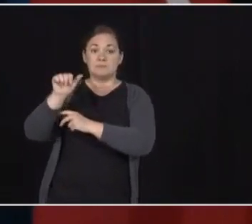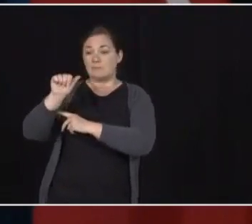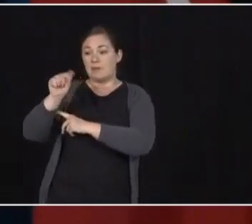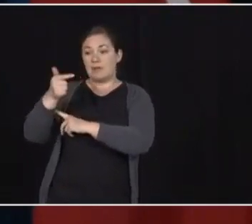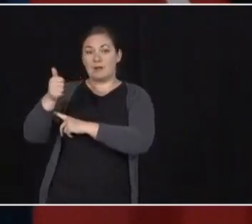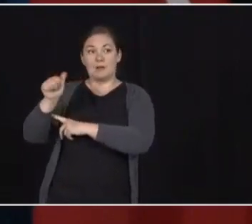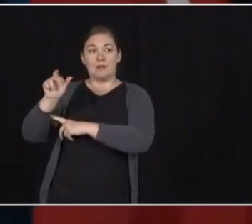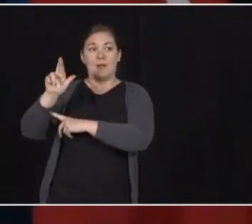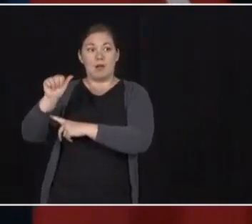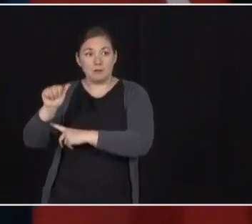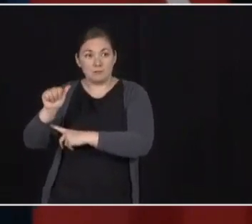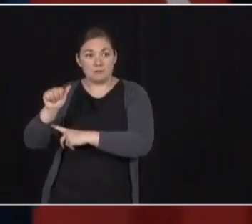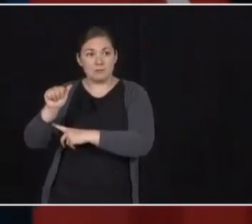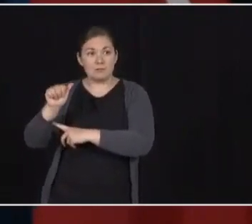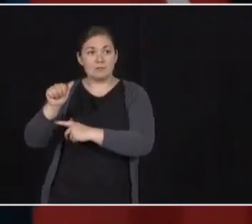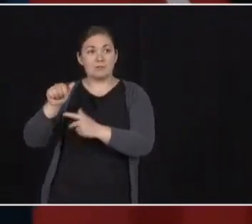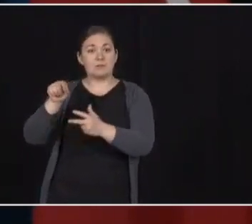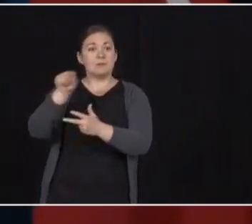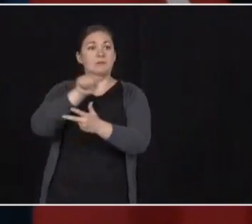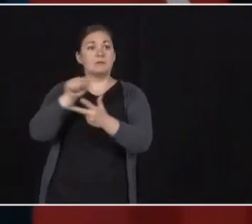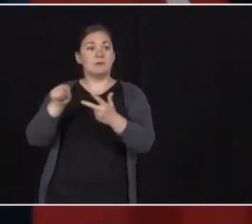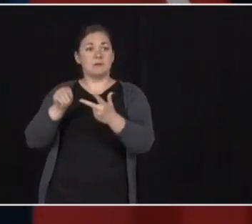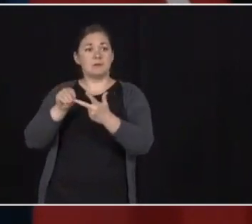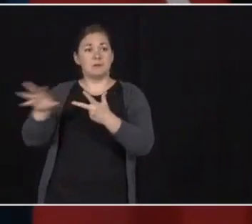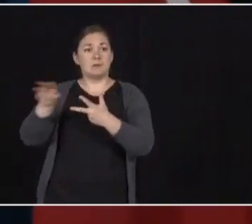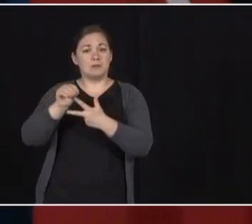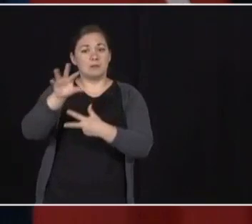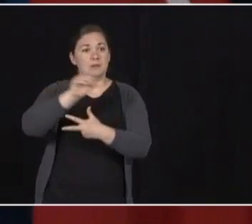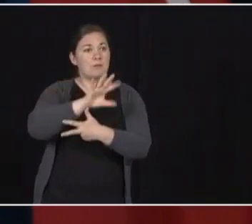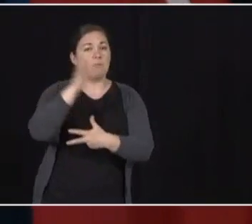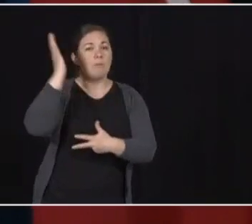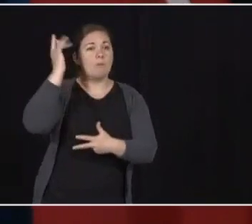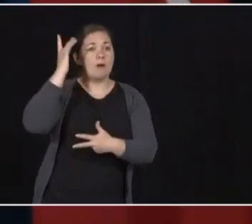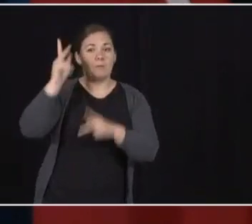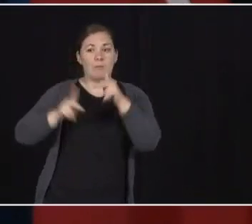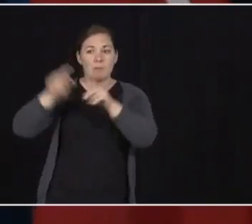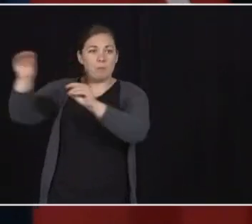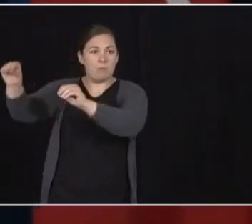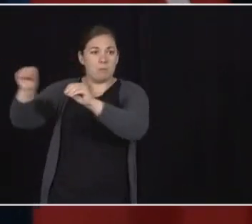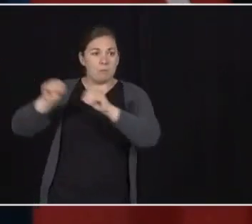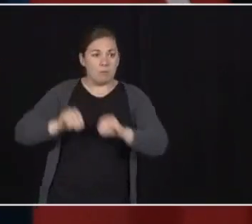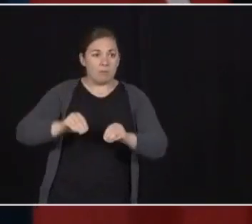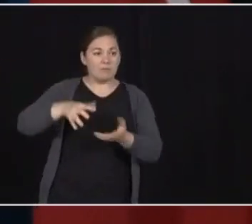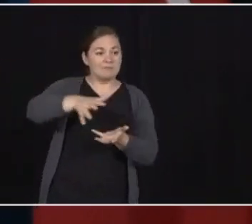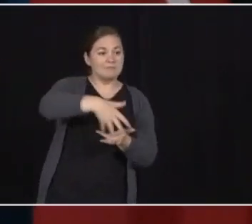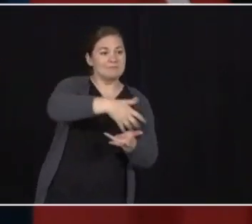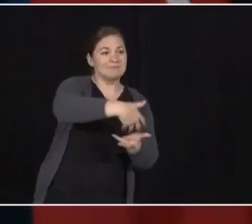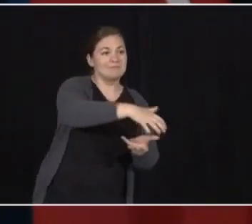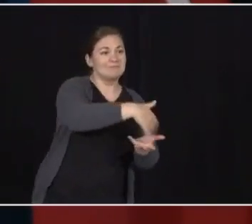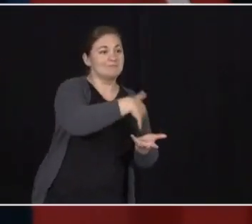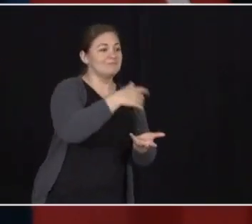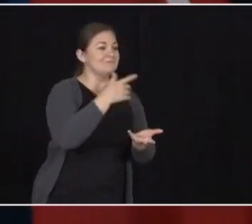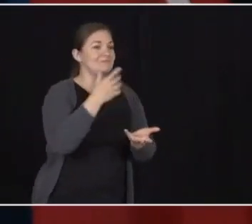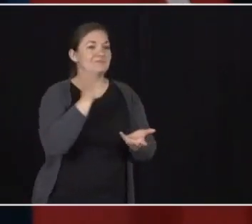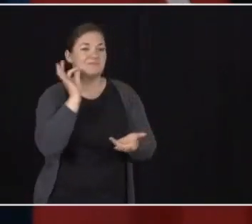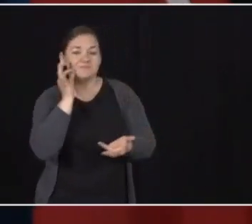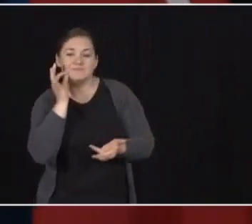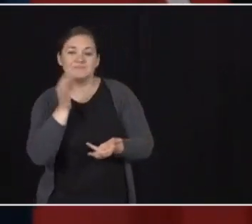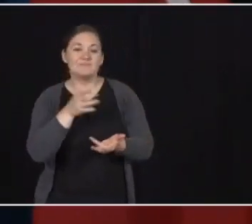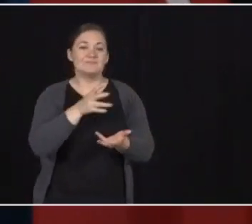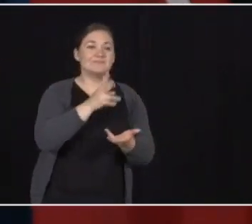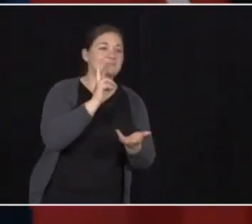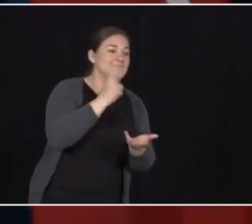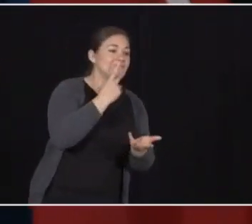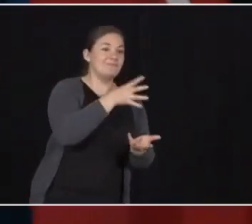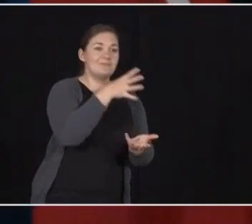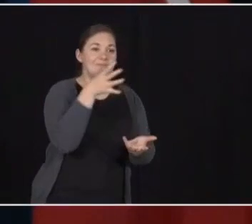And I'm wondering what actions the province is taking to address these outbreaks, and should migrant workers be on the priority testing